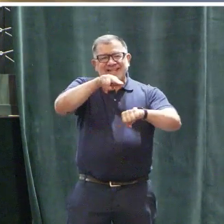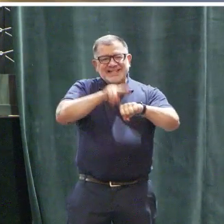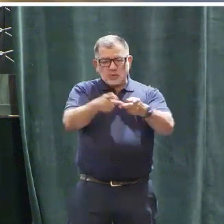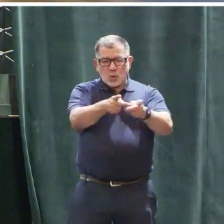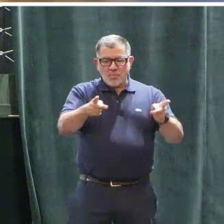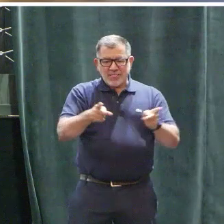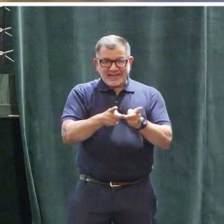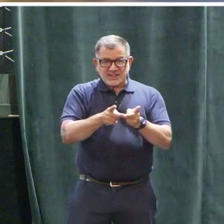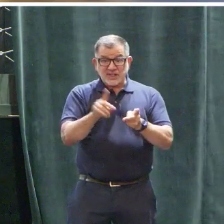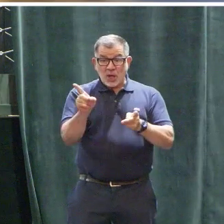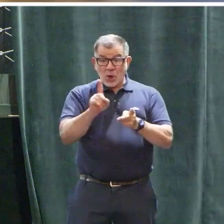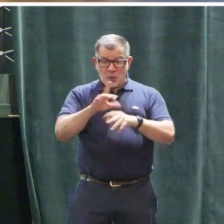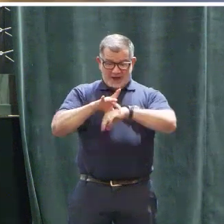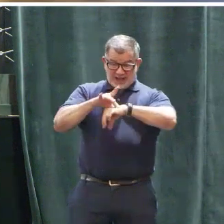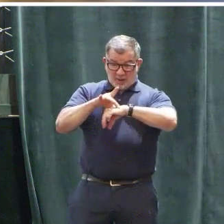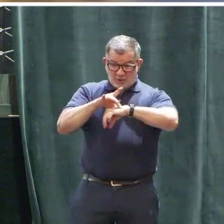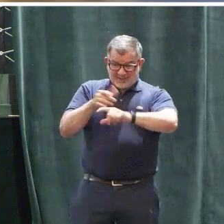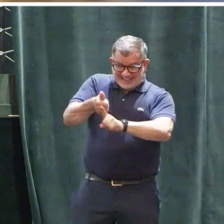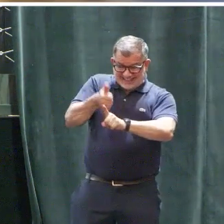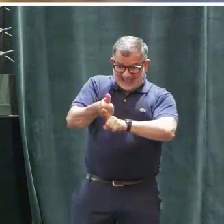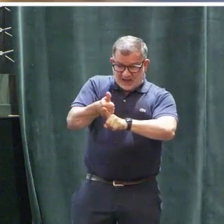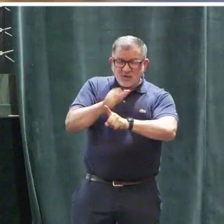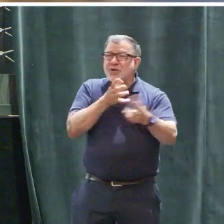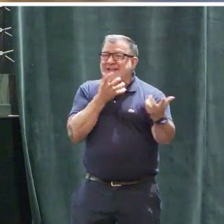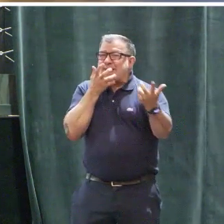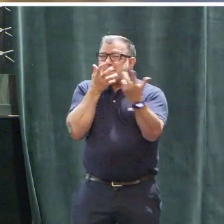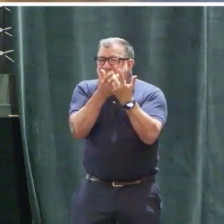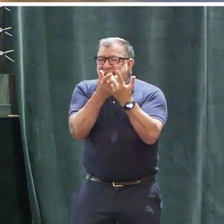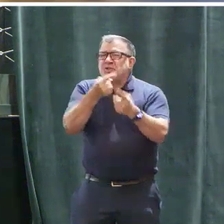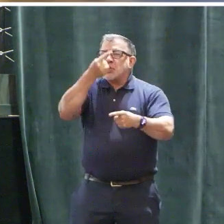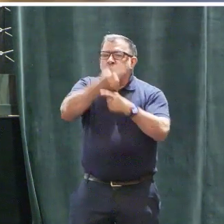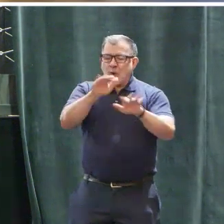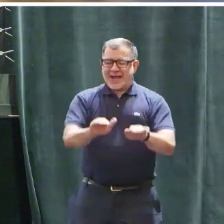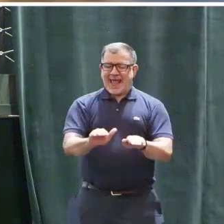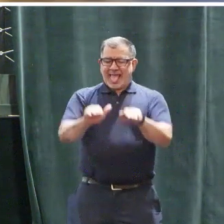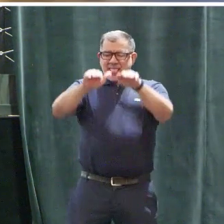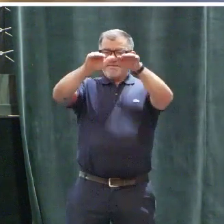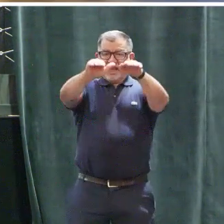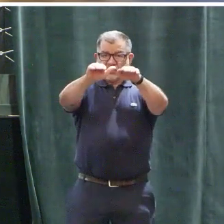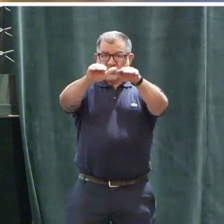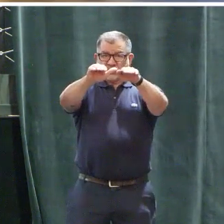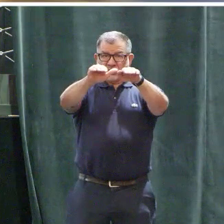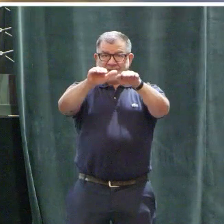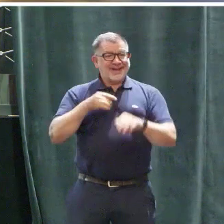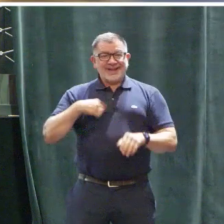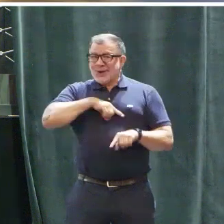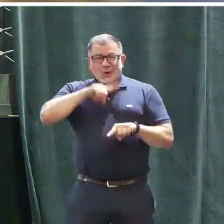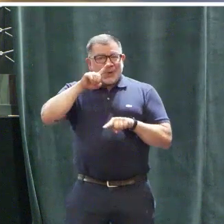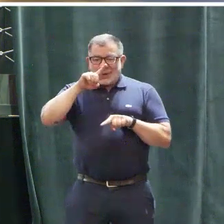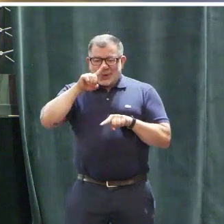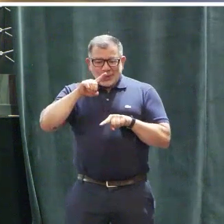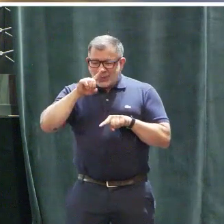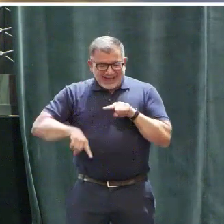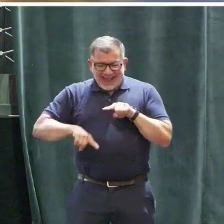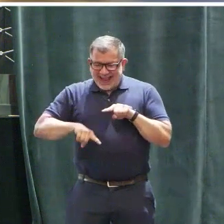existing topography meets that targeted design flood elevation. There is not a spot that we could stop the project